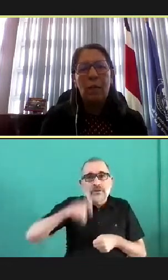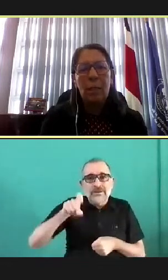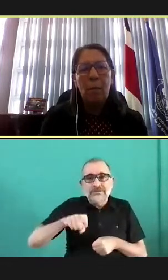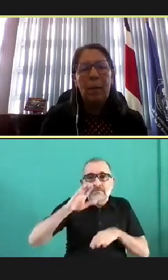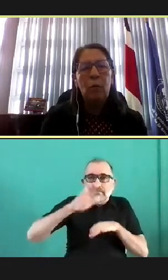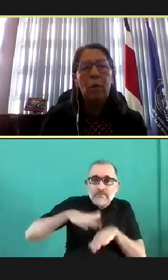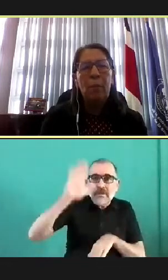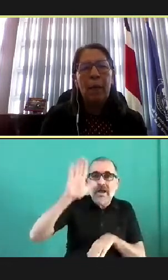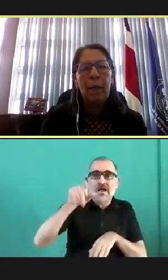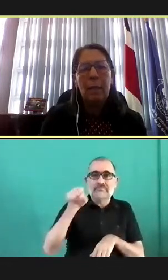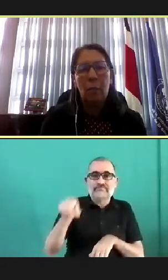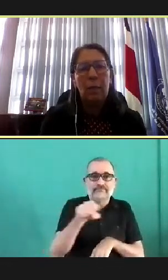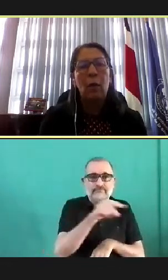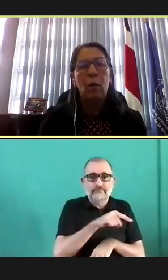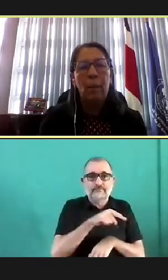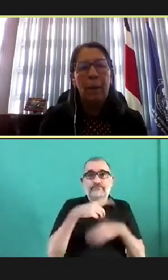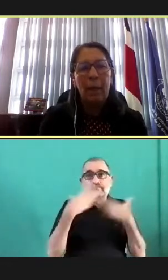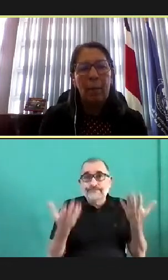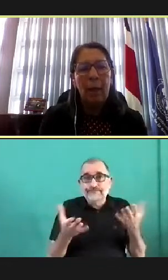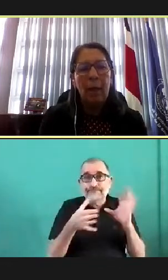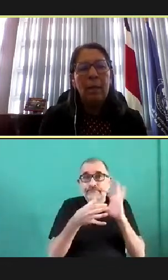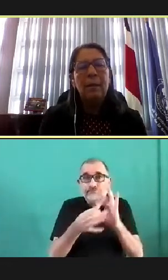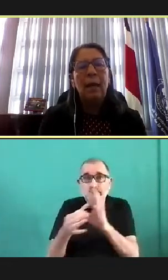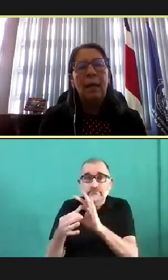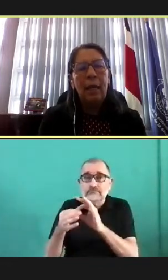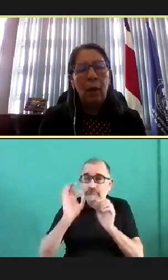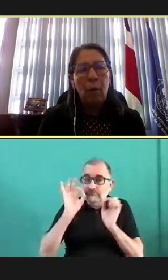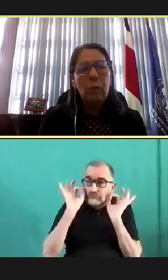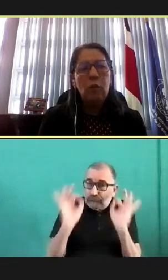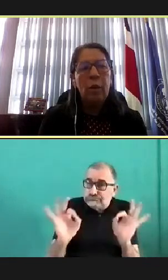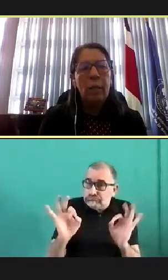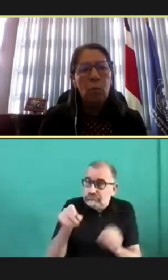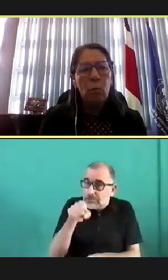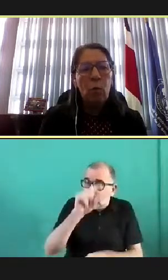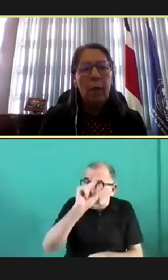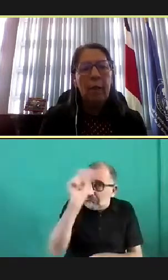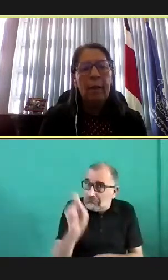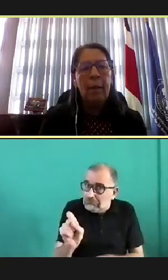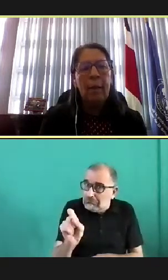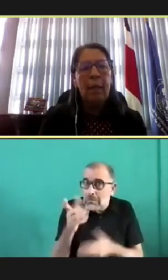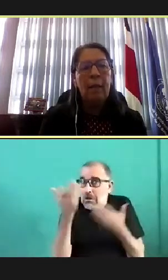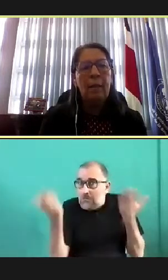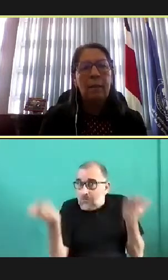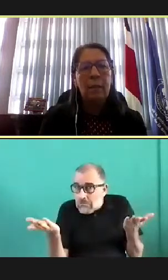here we see with the pandemic that